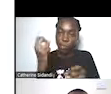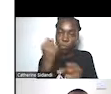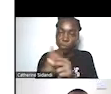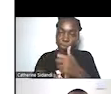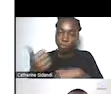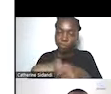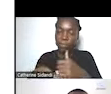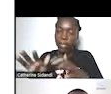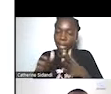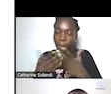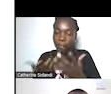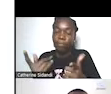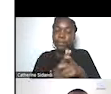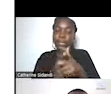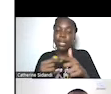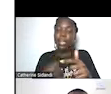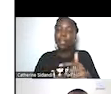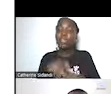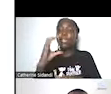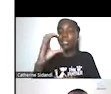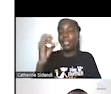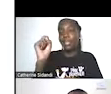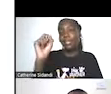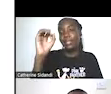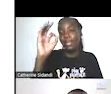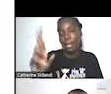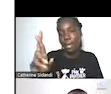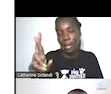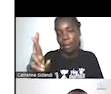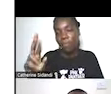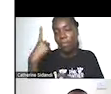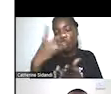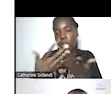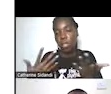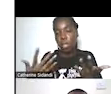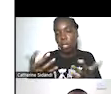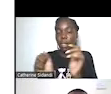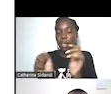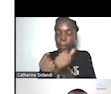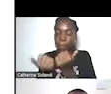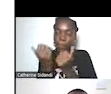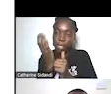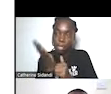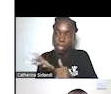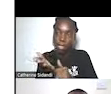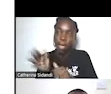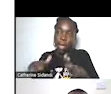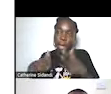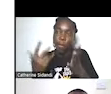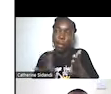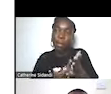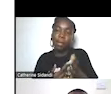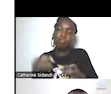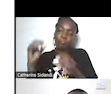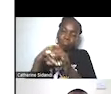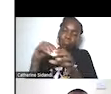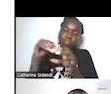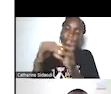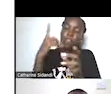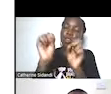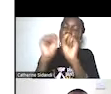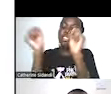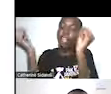to see how many people actually know about our products, so that we can even bring the emotional part of how we contribute to our society. So all these